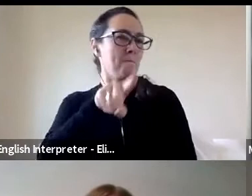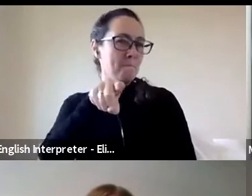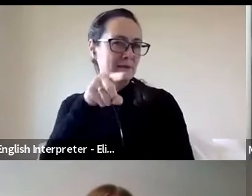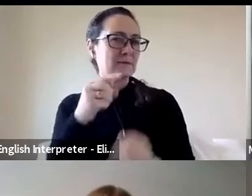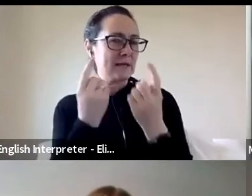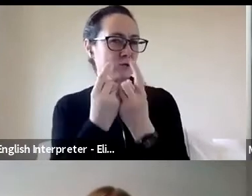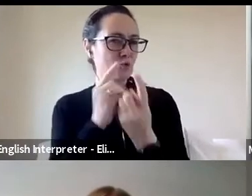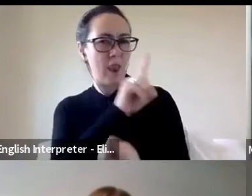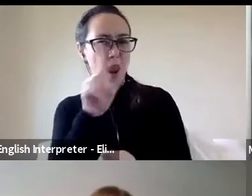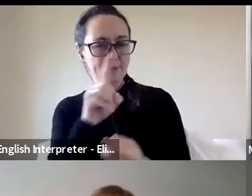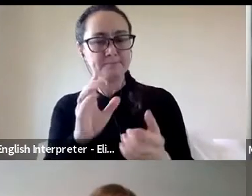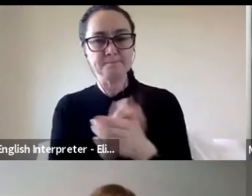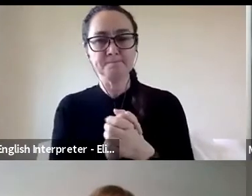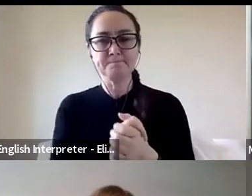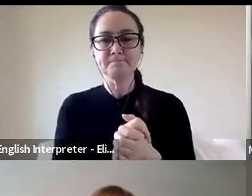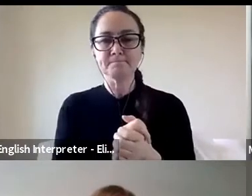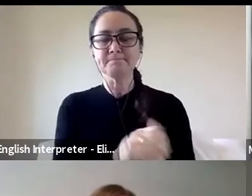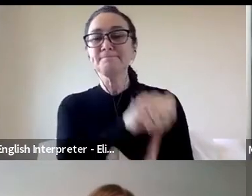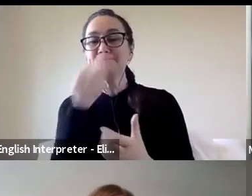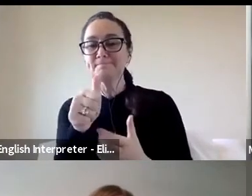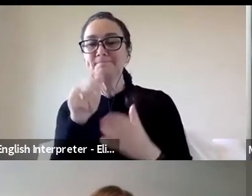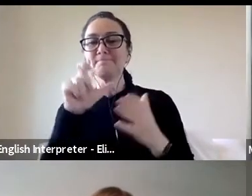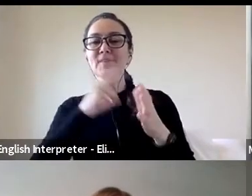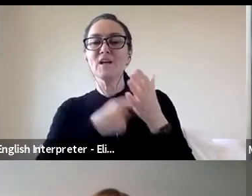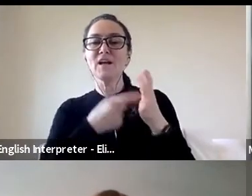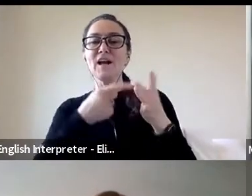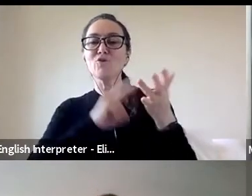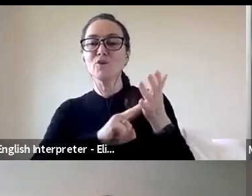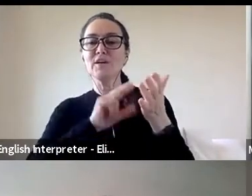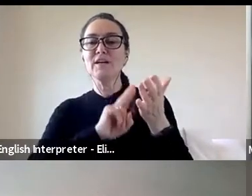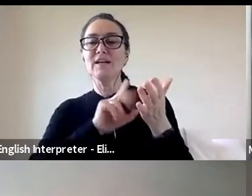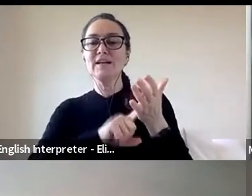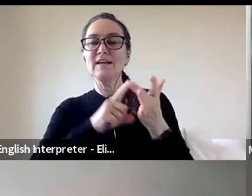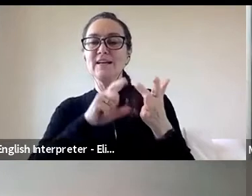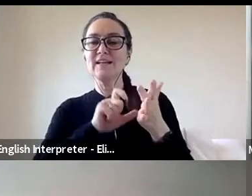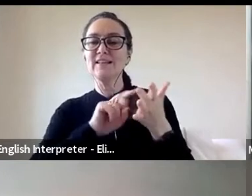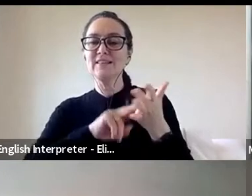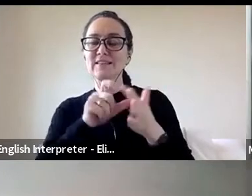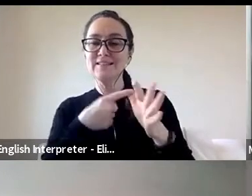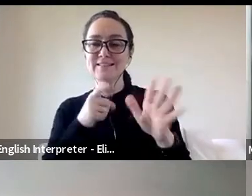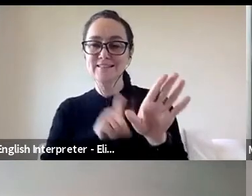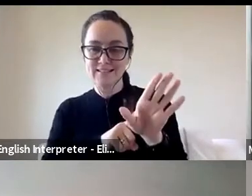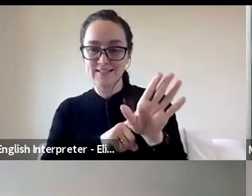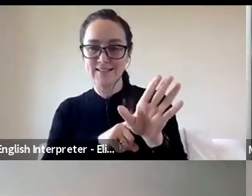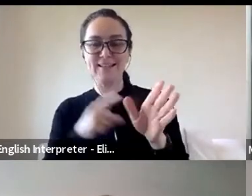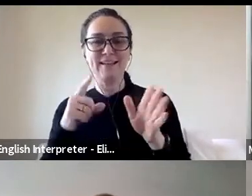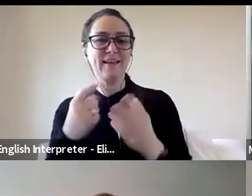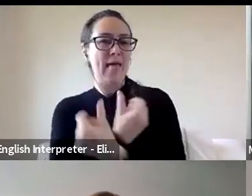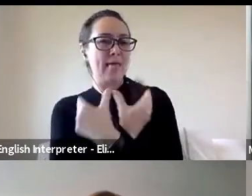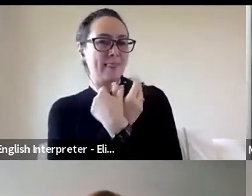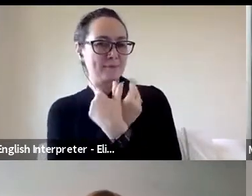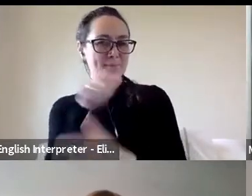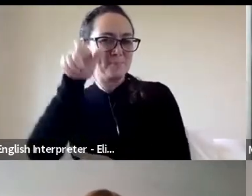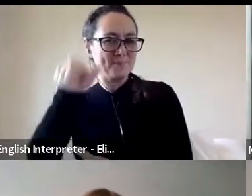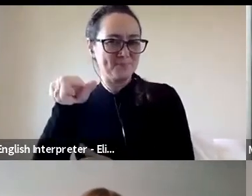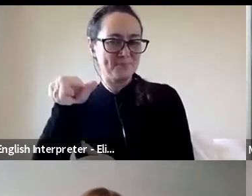for that. Next, let's introduce Karen Lindsay, Lib Dem candidate for Almond Valley. Hi. Hi.